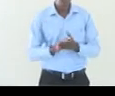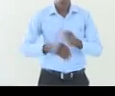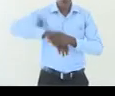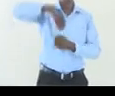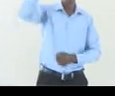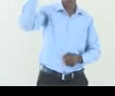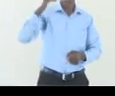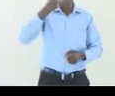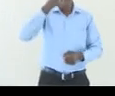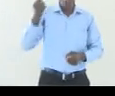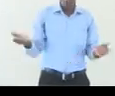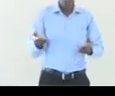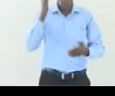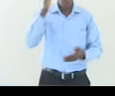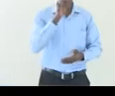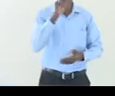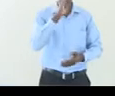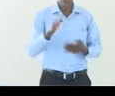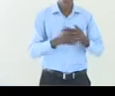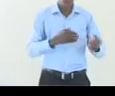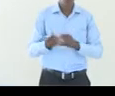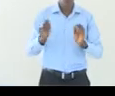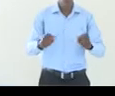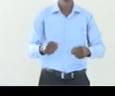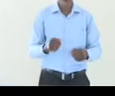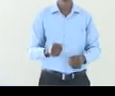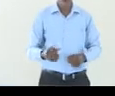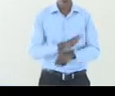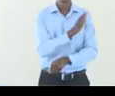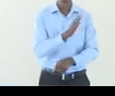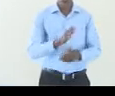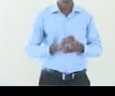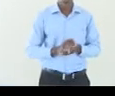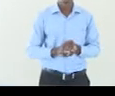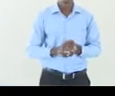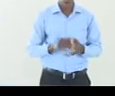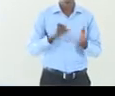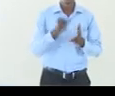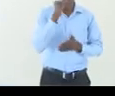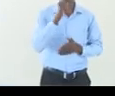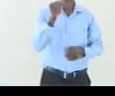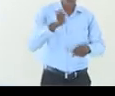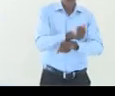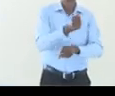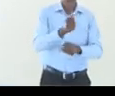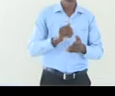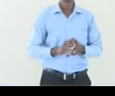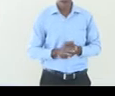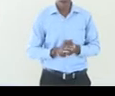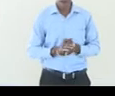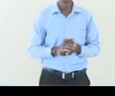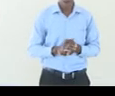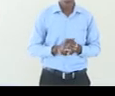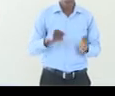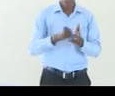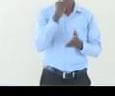will not be comfortable enough for those children. And it is not a curse. Is it a curse?